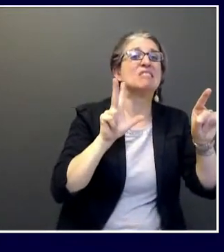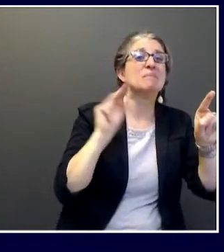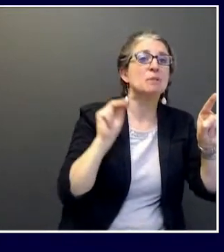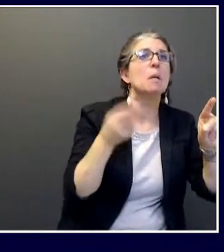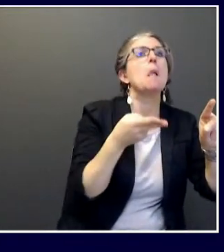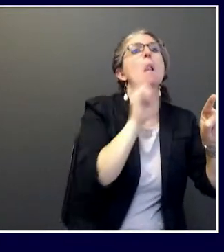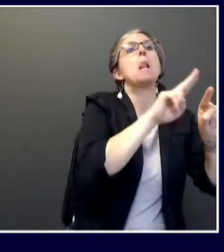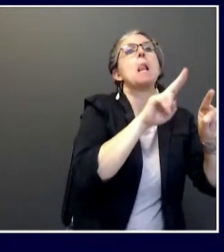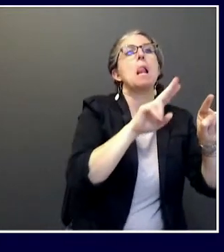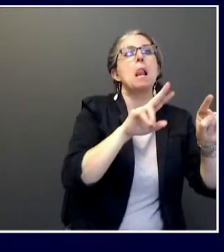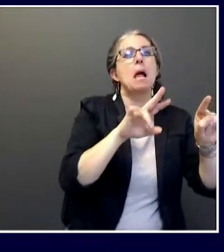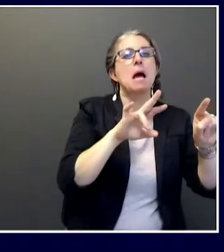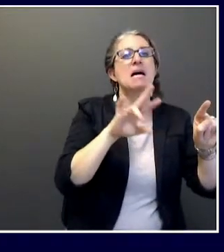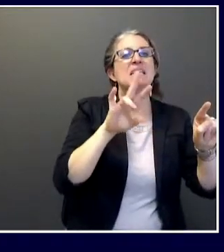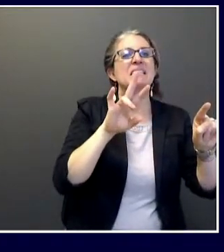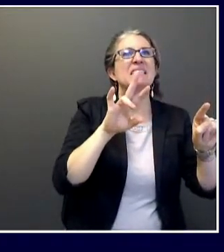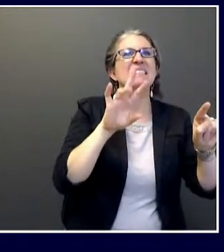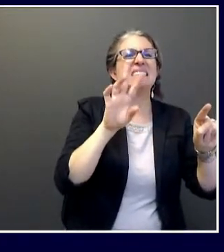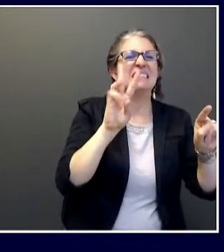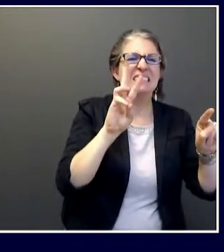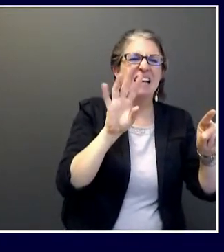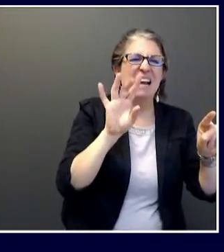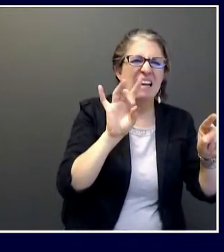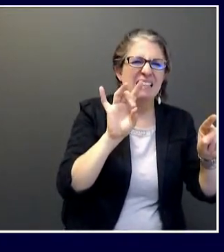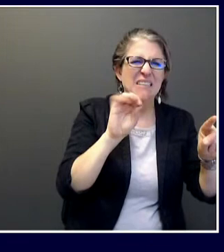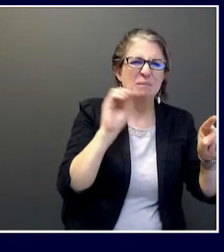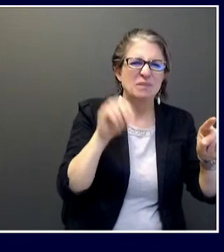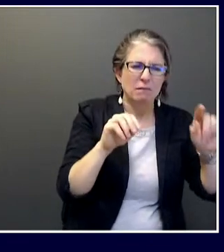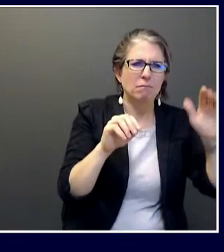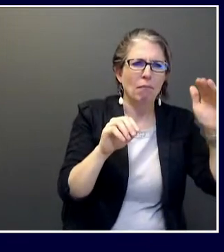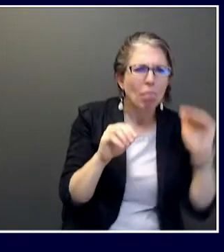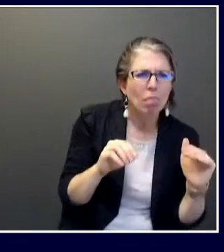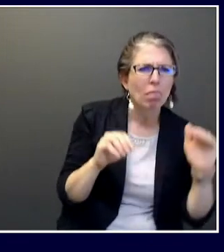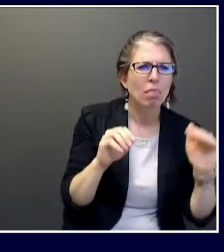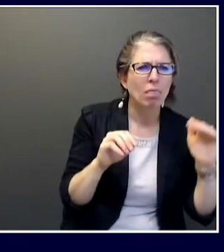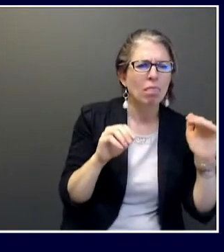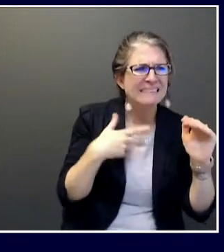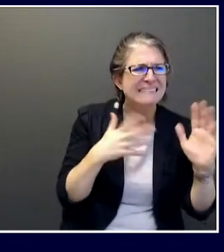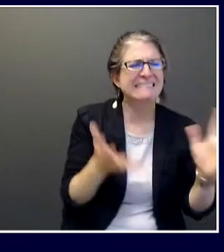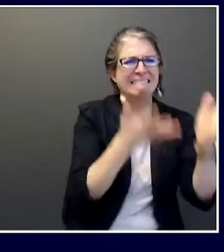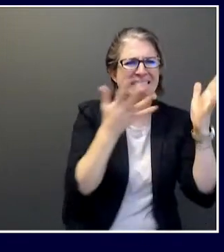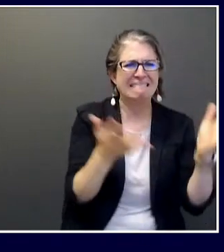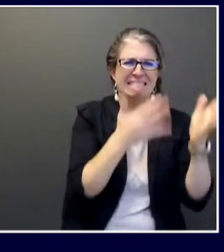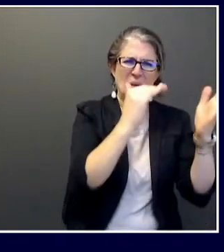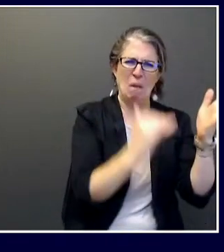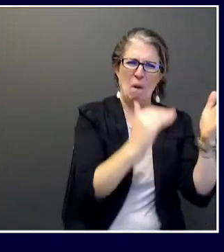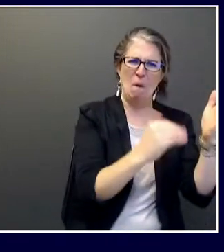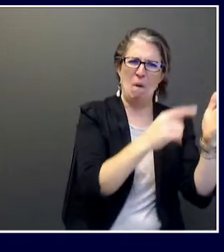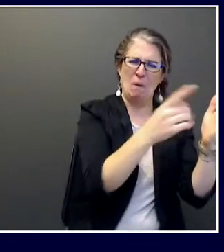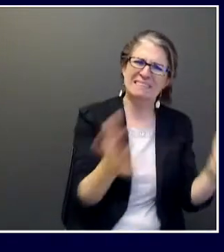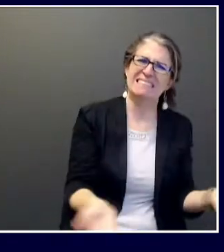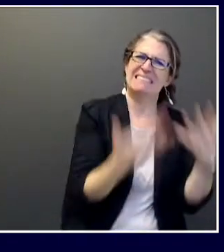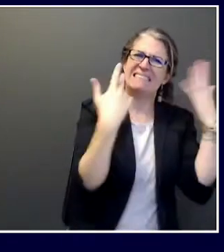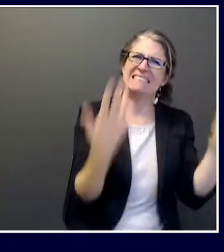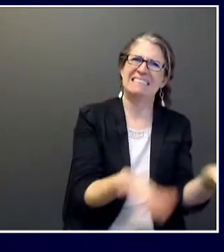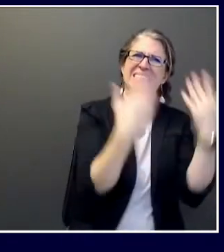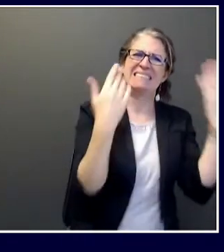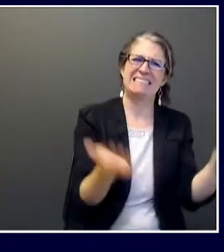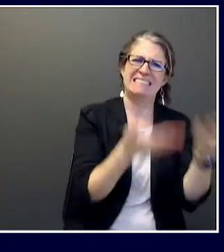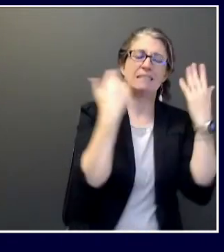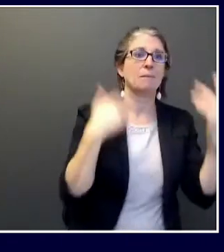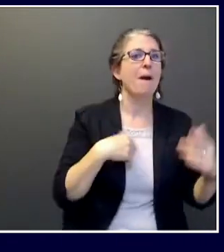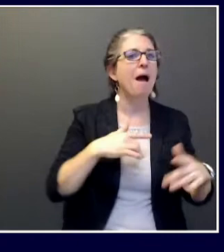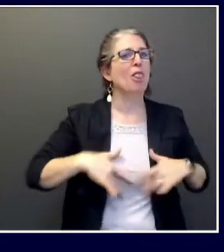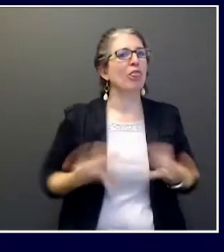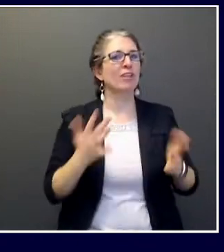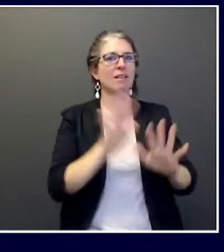that we see in schools. A reminder, as Director Shah just said, we are really excited to be working very